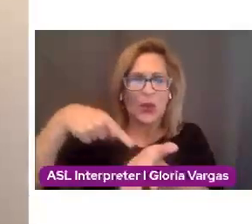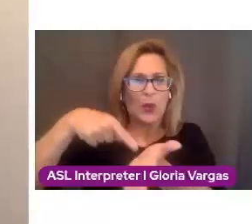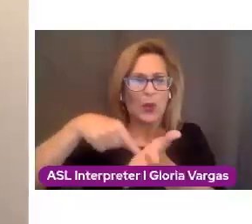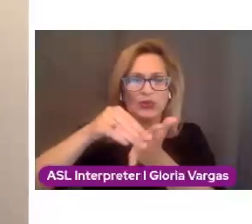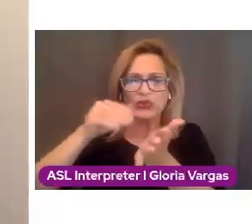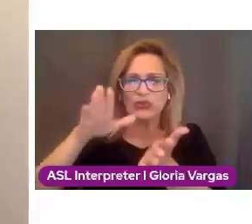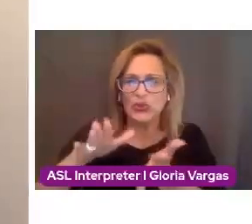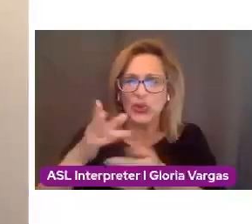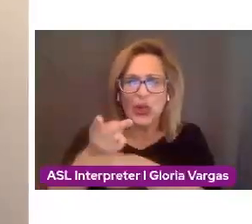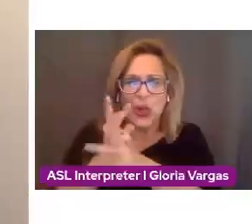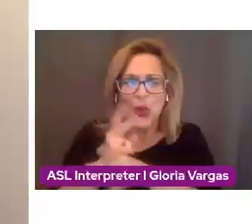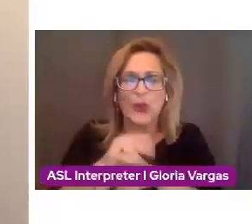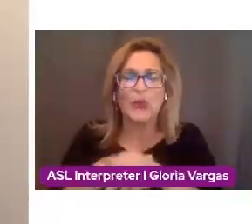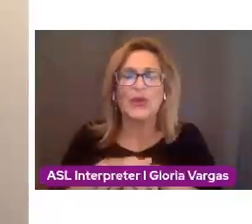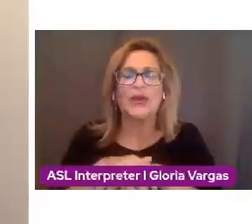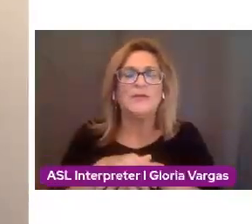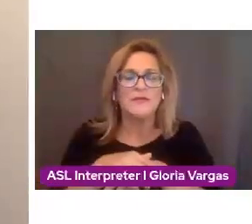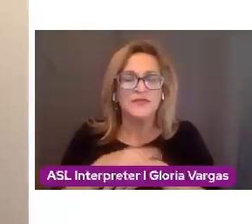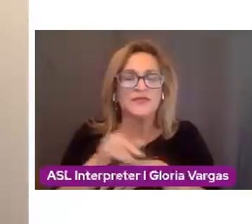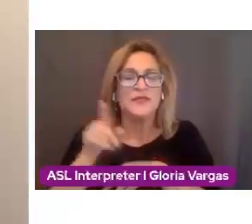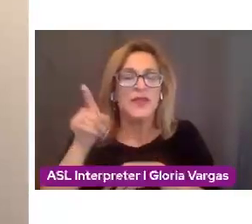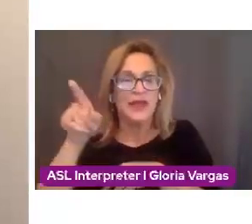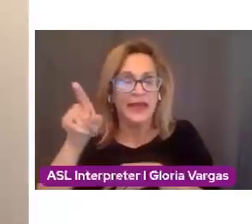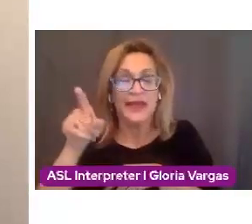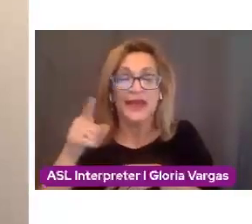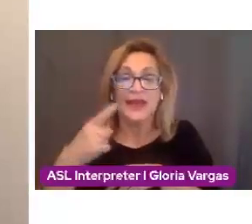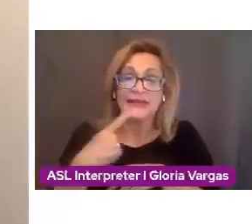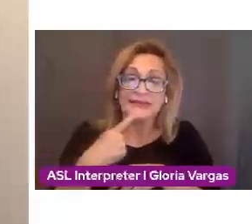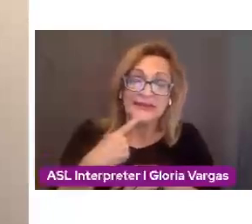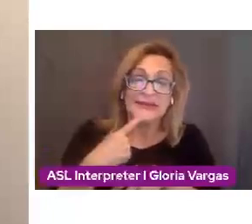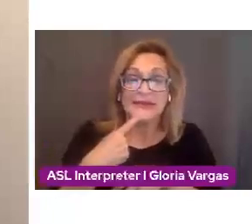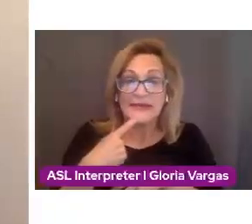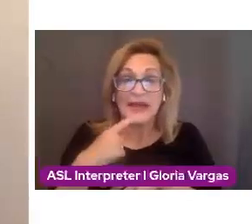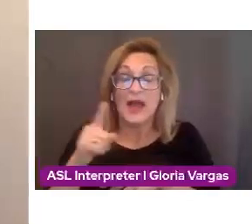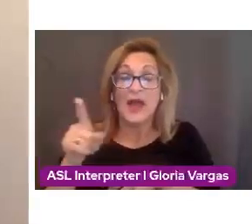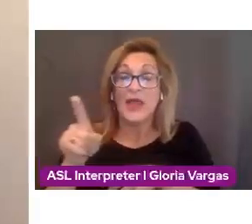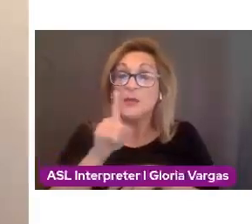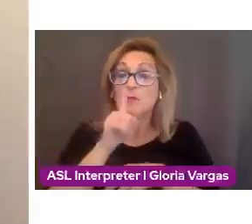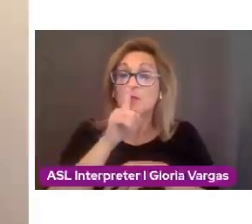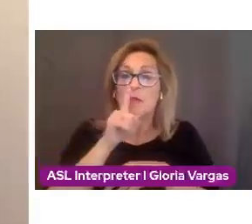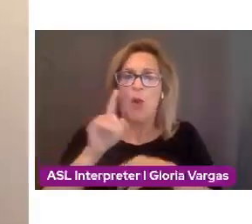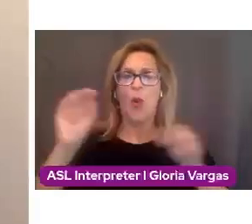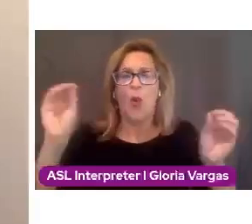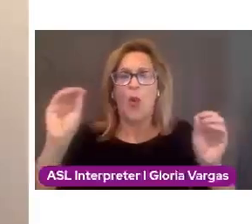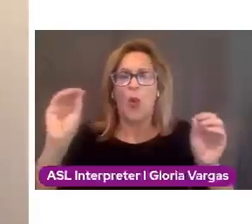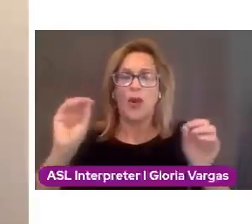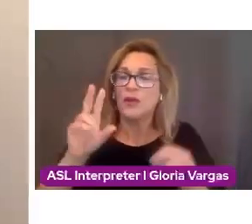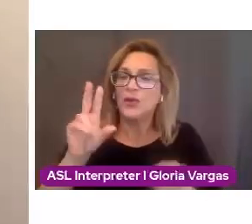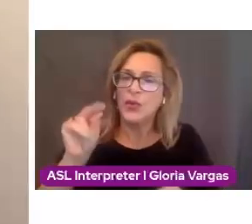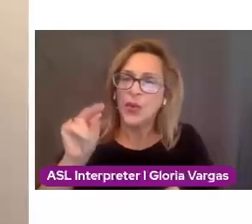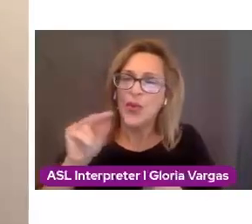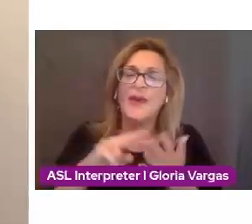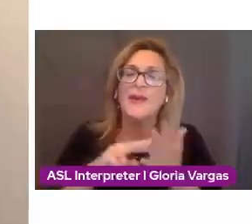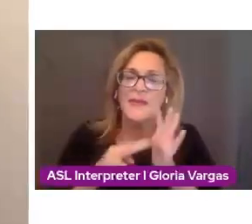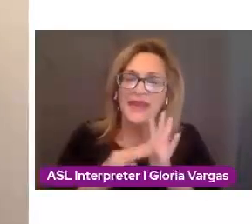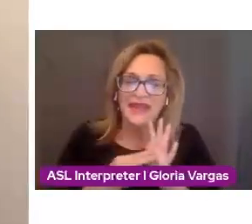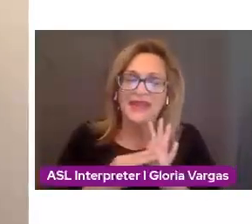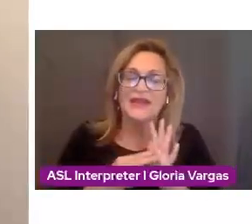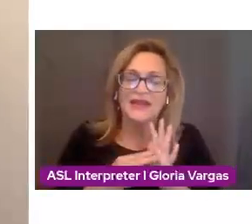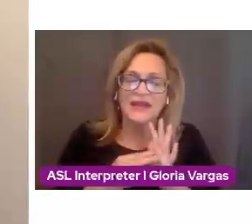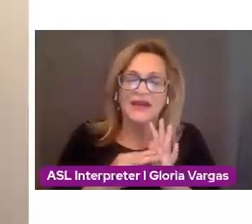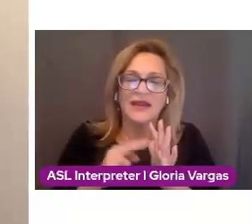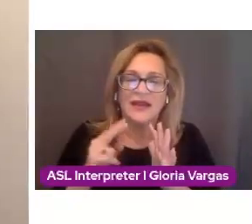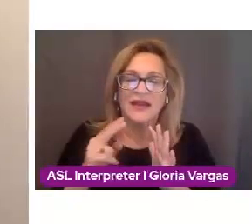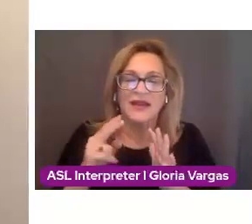seem to be saying that they're going to do nothing. And I do believe that the lack